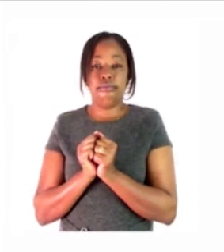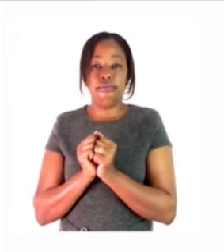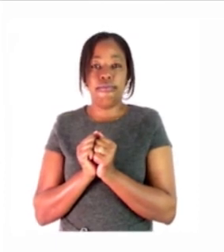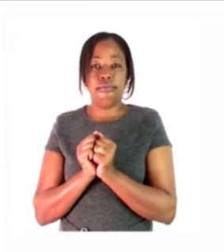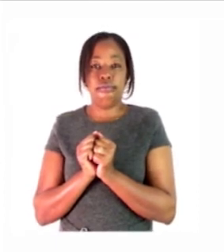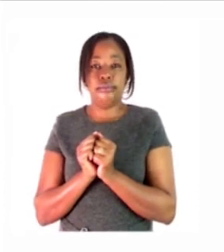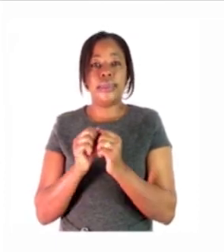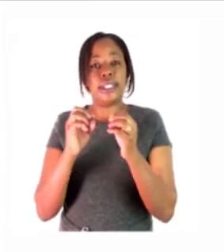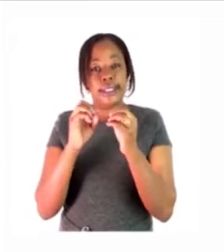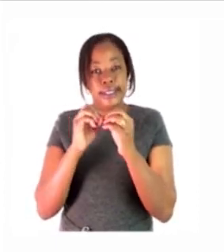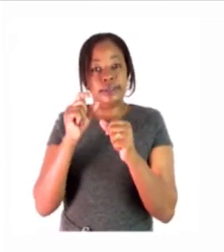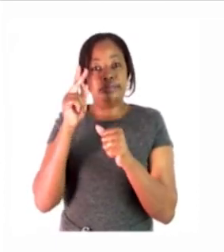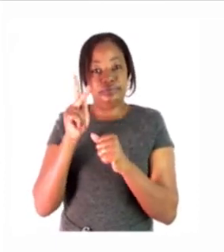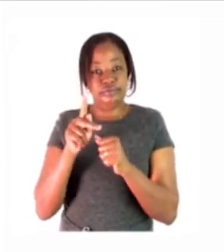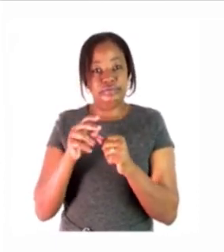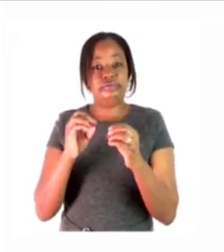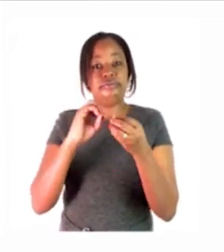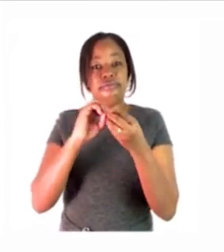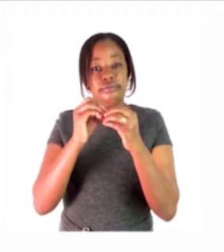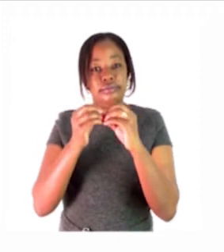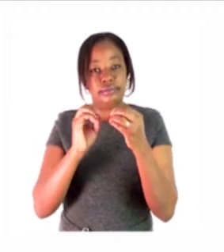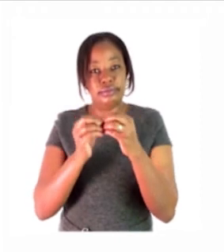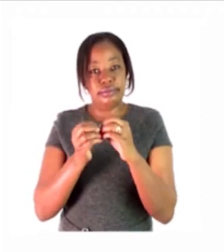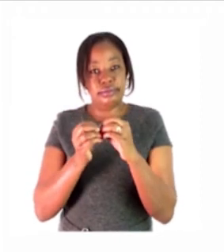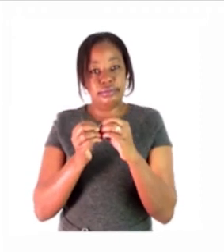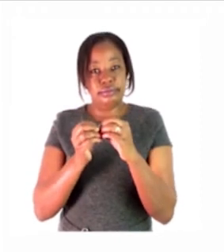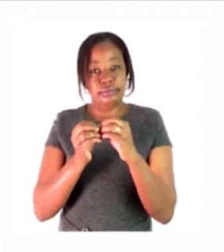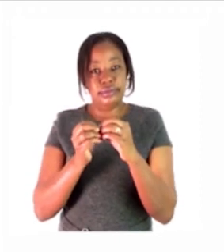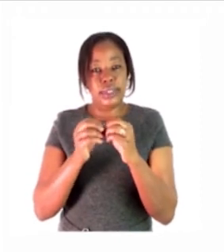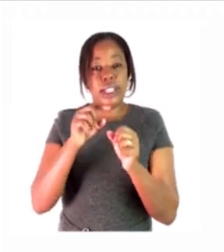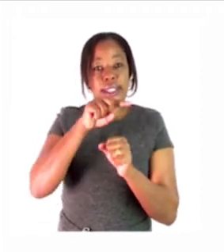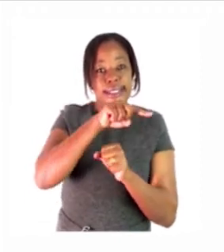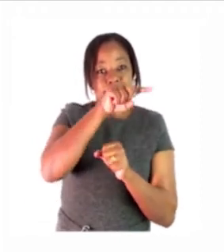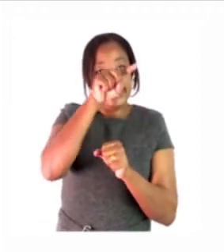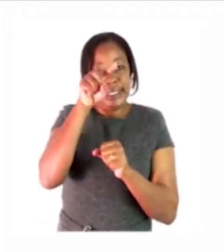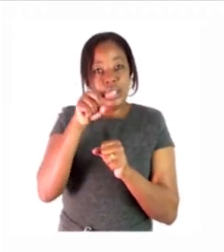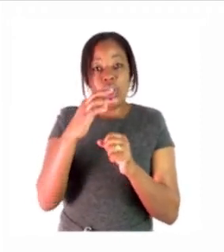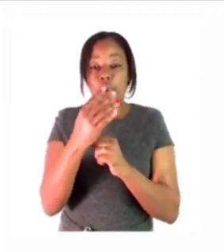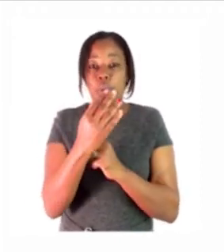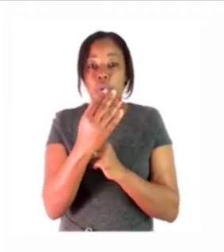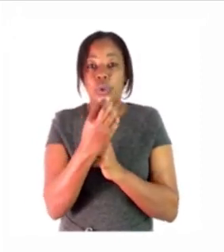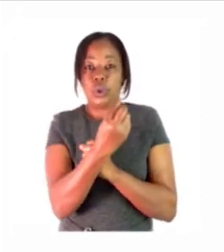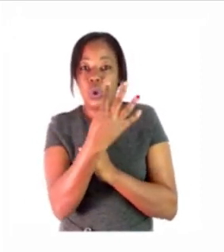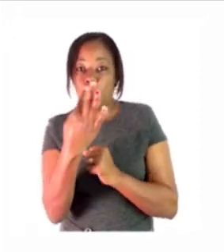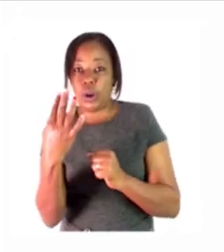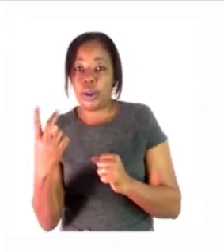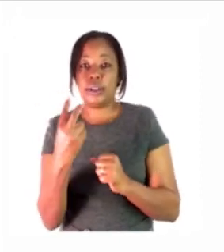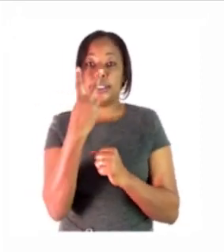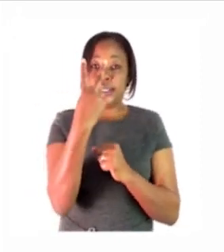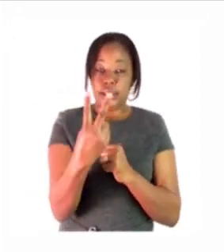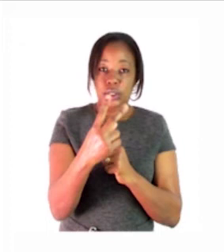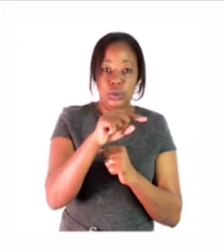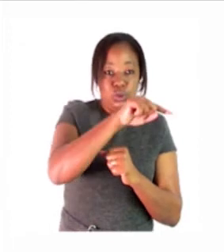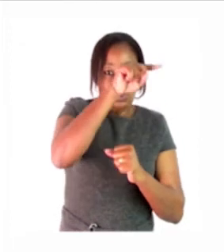the numbers that we skip when we are counting in two, they are our odd numbers. And what